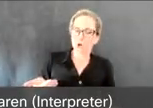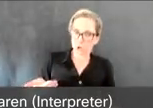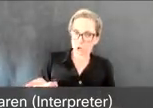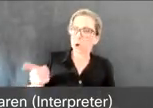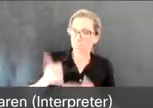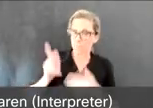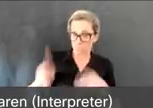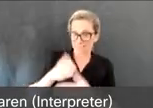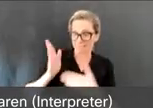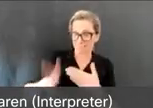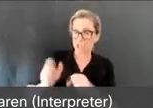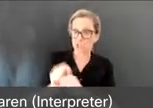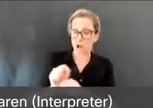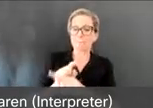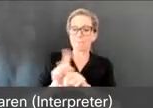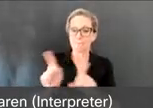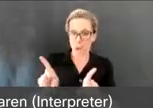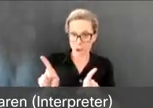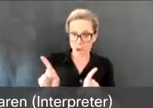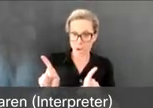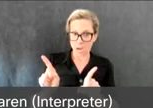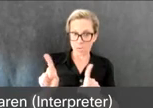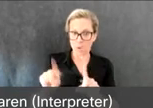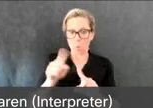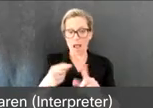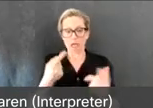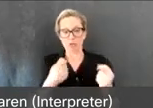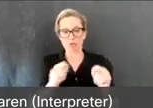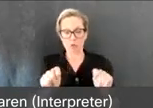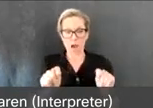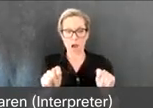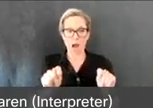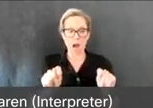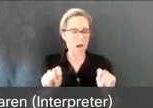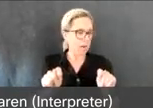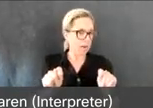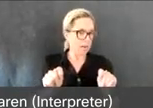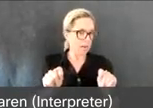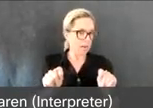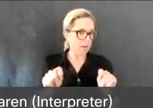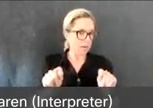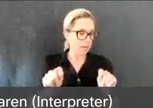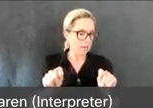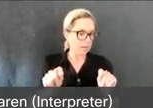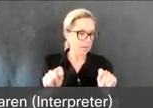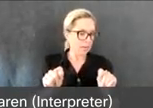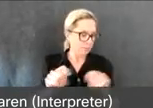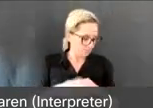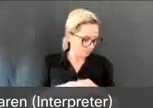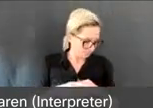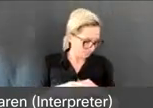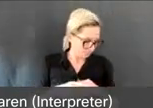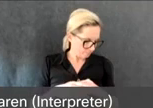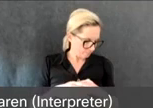the job. But by the time that I tried to refinance my house this year, I discovered that